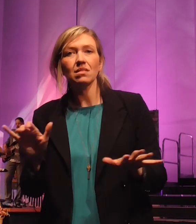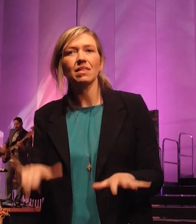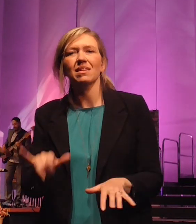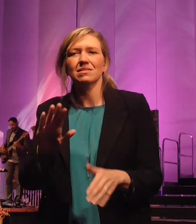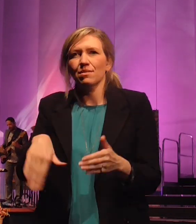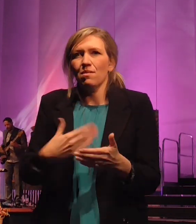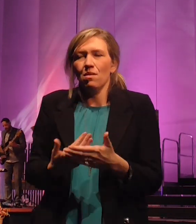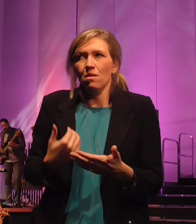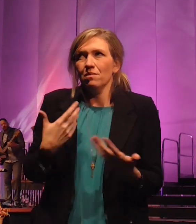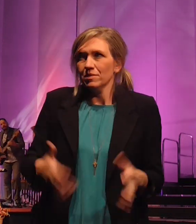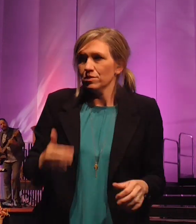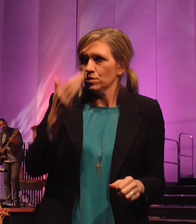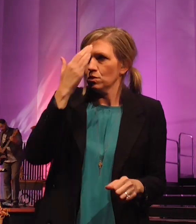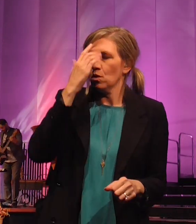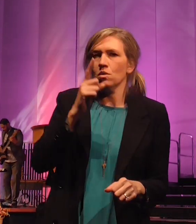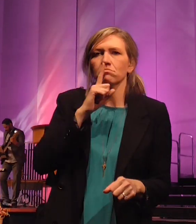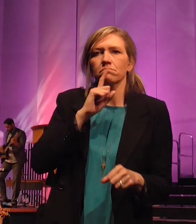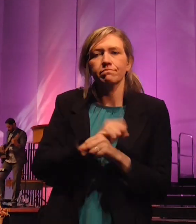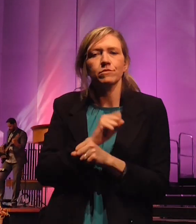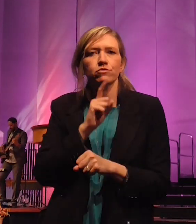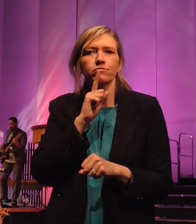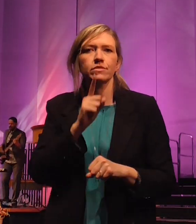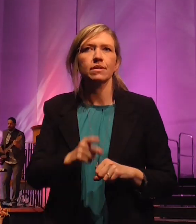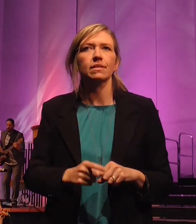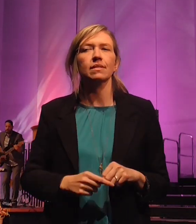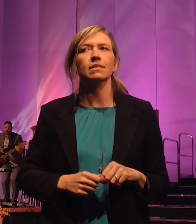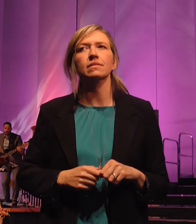that's real.